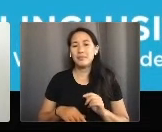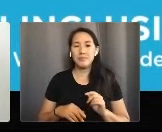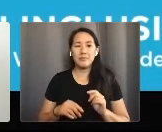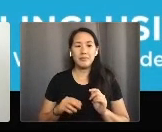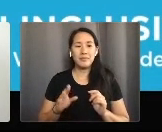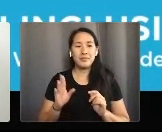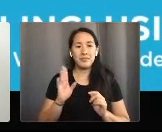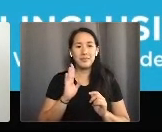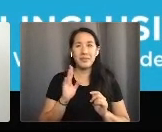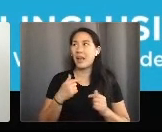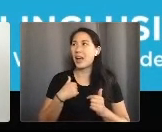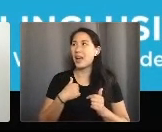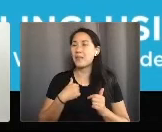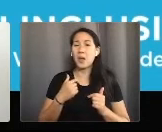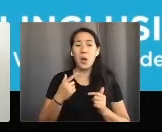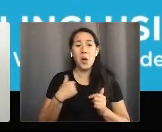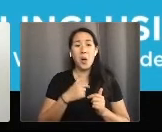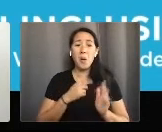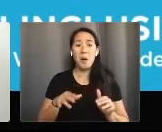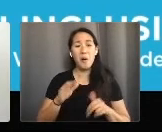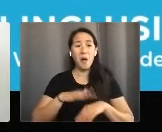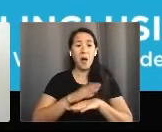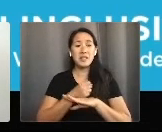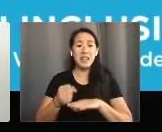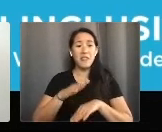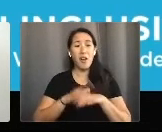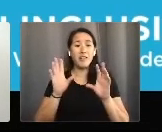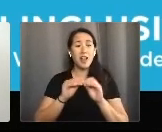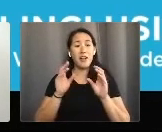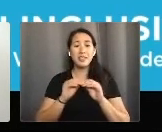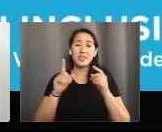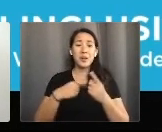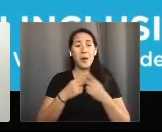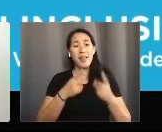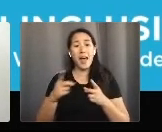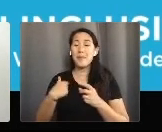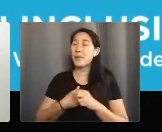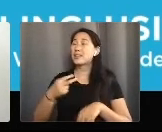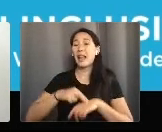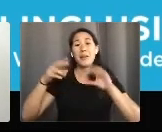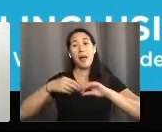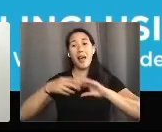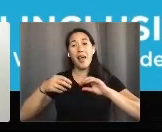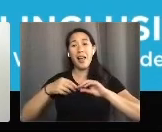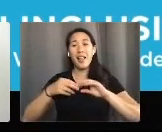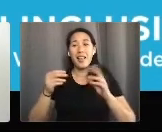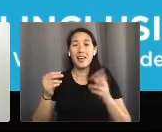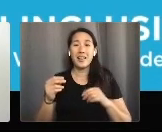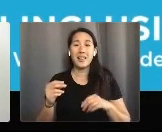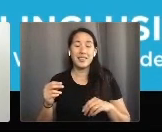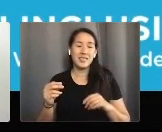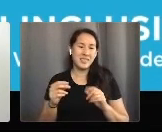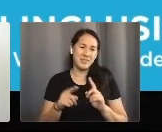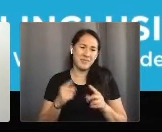in thinking, well, we're like offline, we're on stage, we're at a conference. Guess what happens when we see this live? You just stand up talking in front of people. So, but